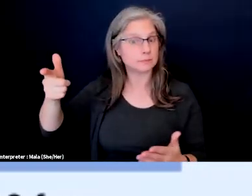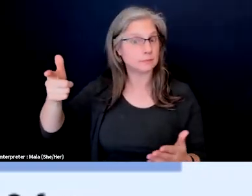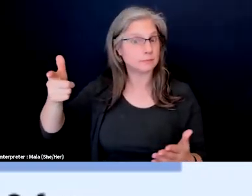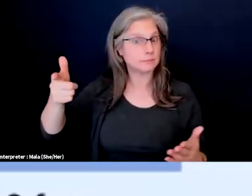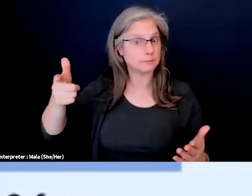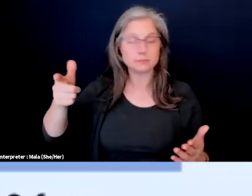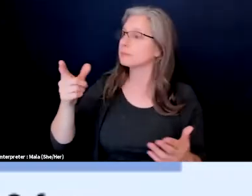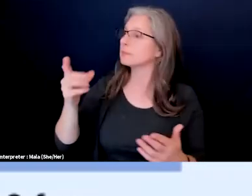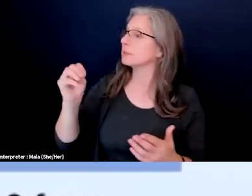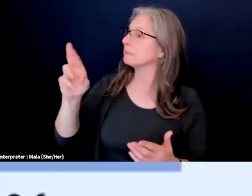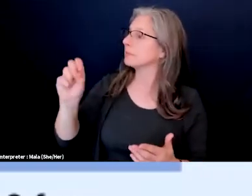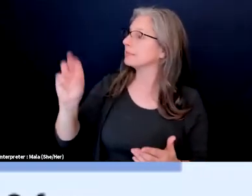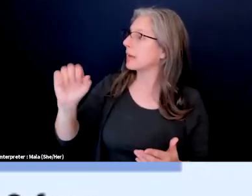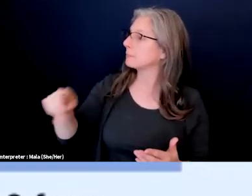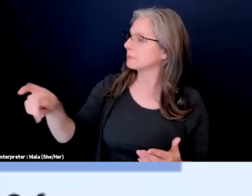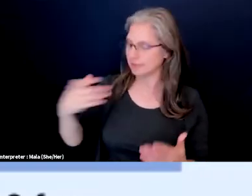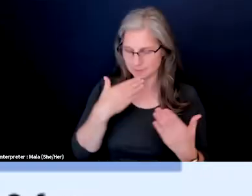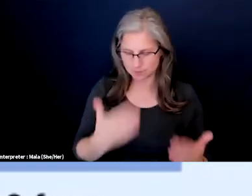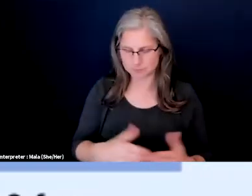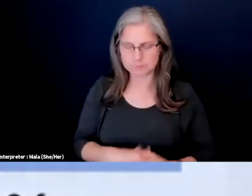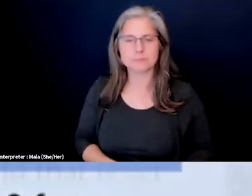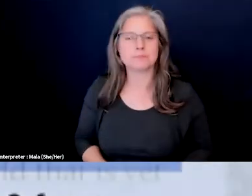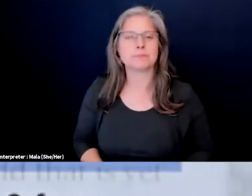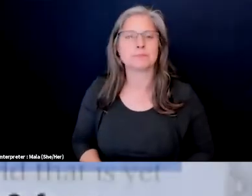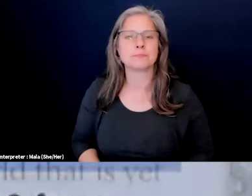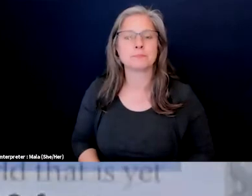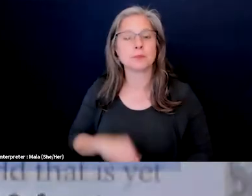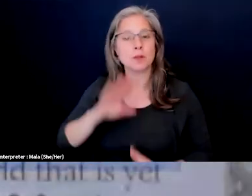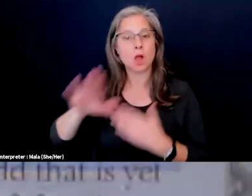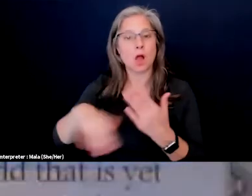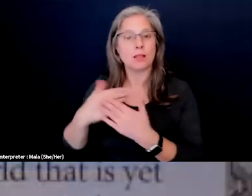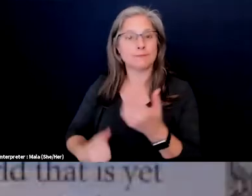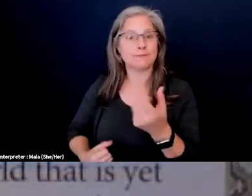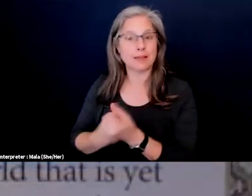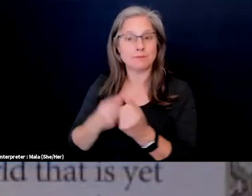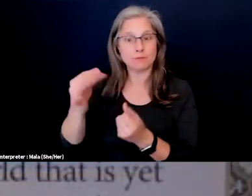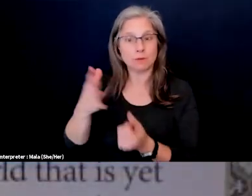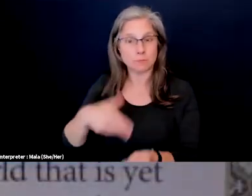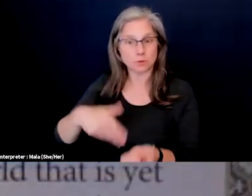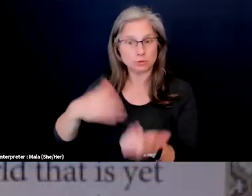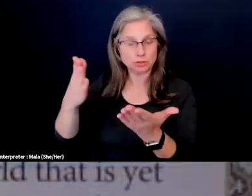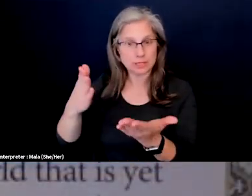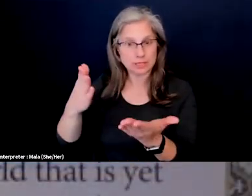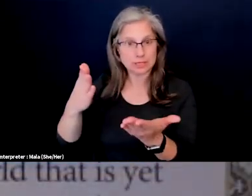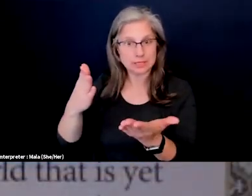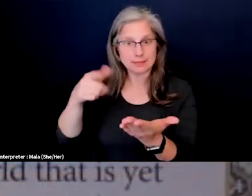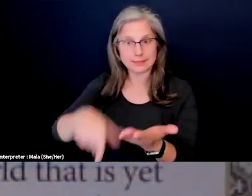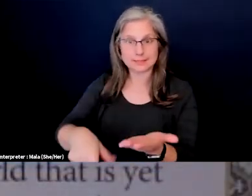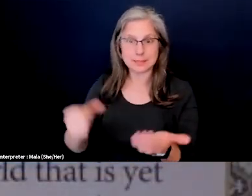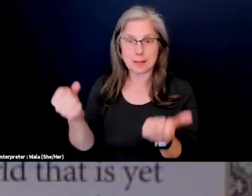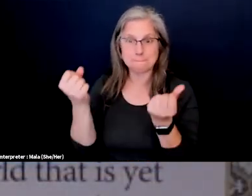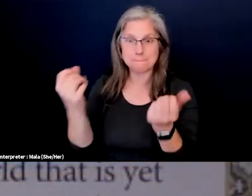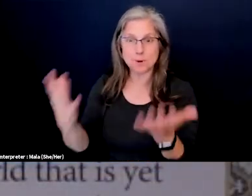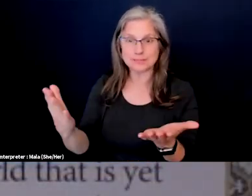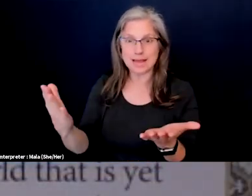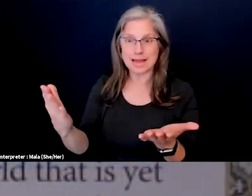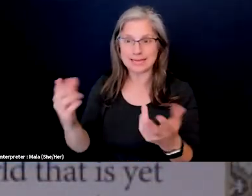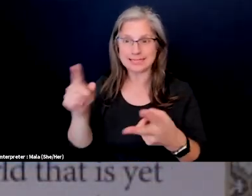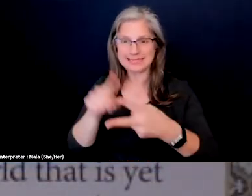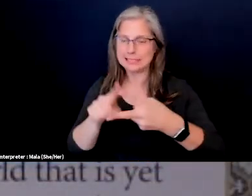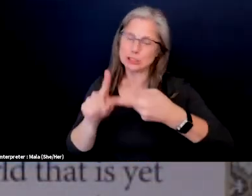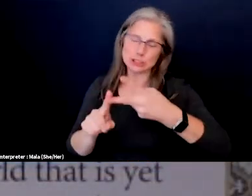Ms. Capps, thank you. All in favor of this motion, this multi-tiered